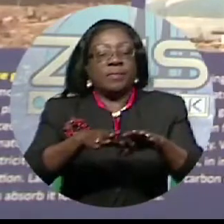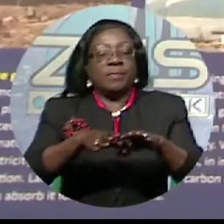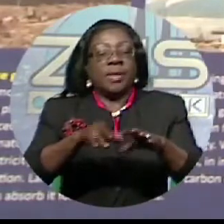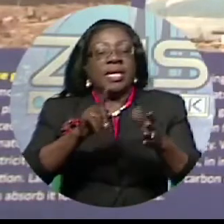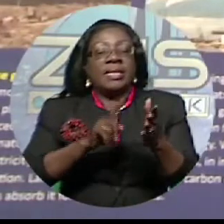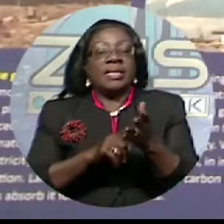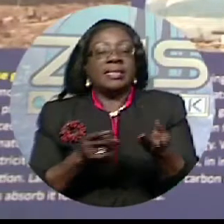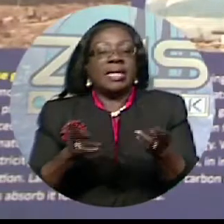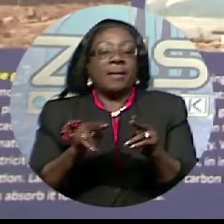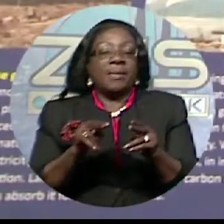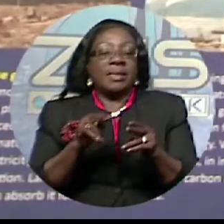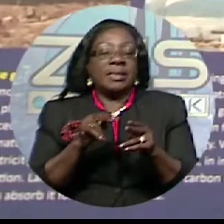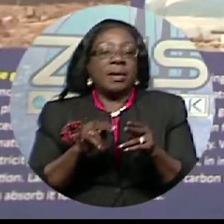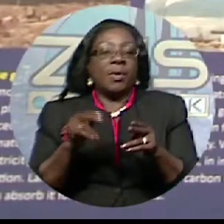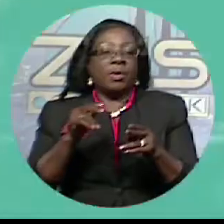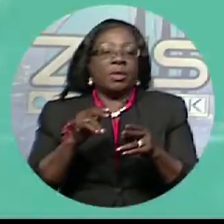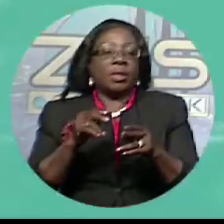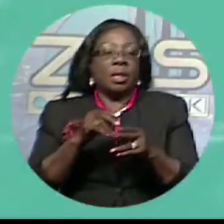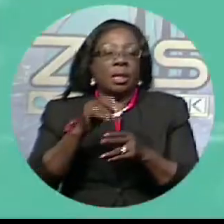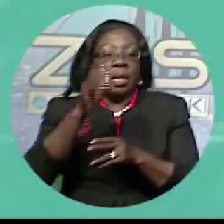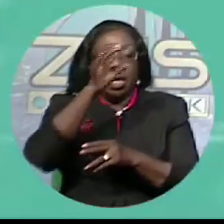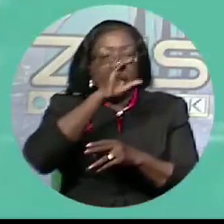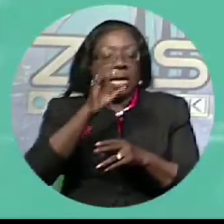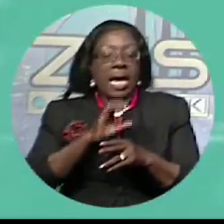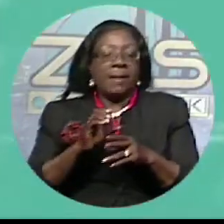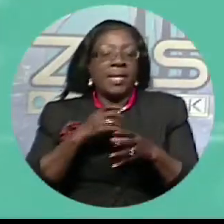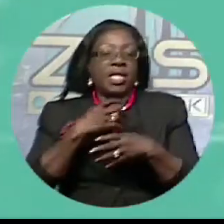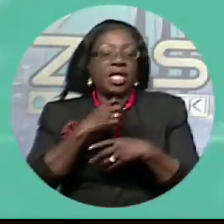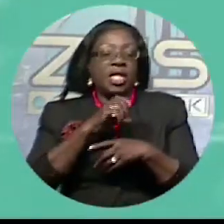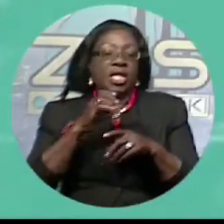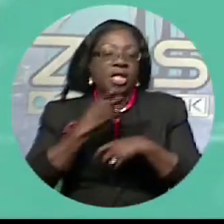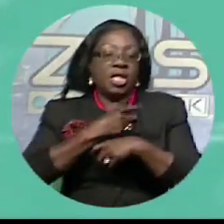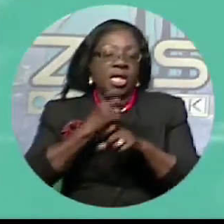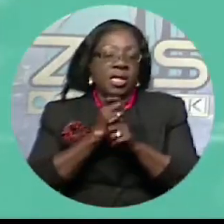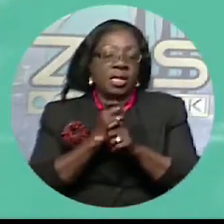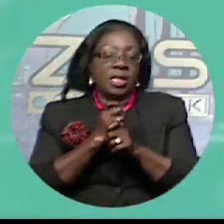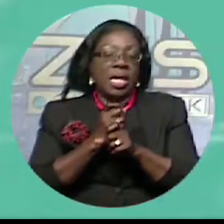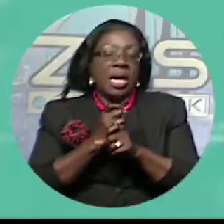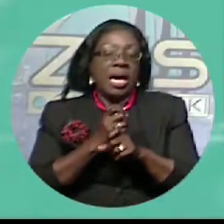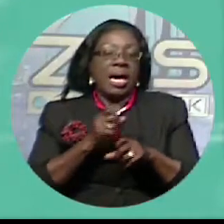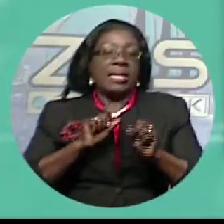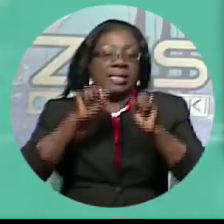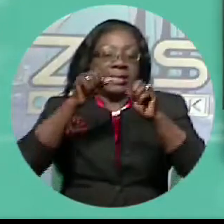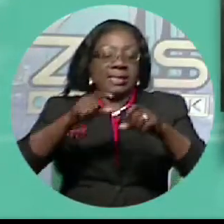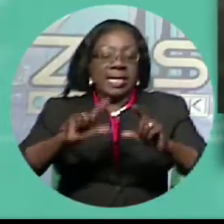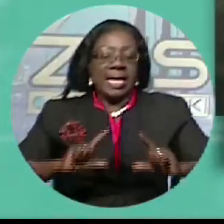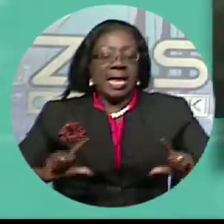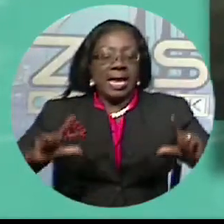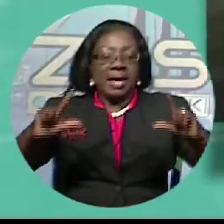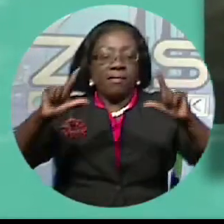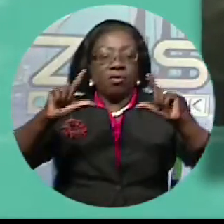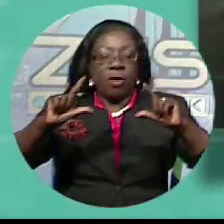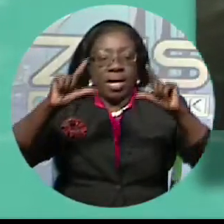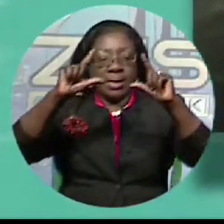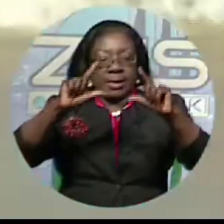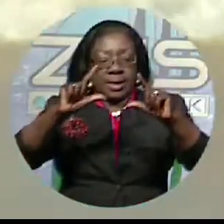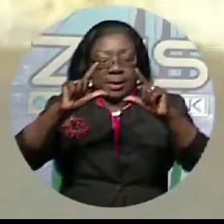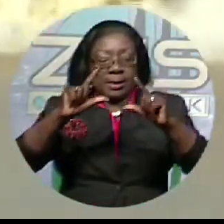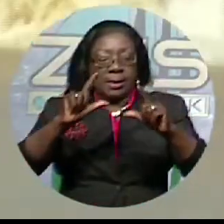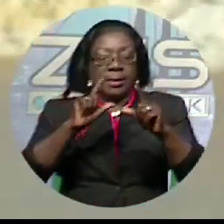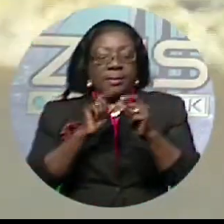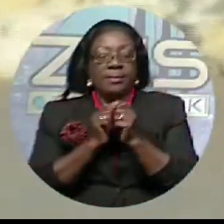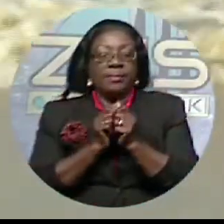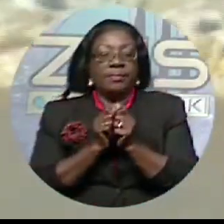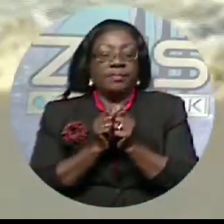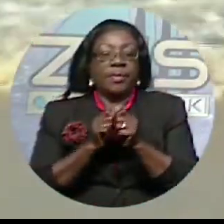this are evidence of climate change, more importantly rising sea levels, the effects of which Executive Director of the Bahamas Reef